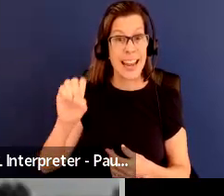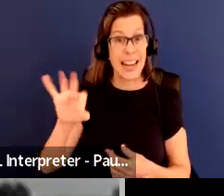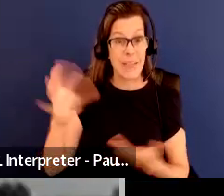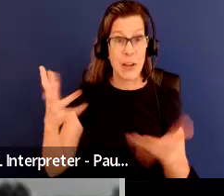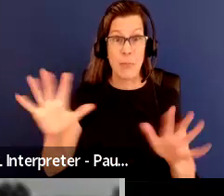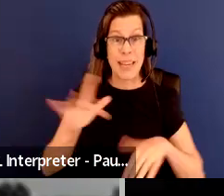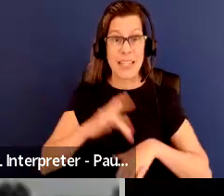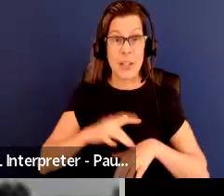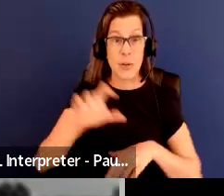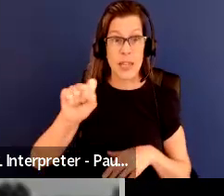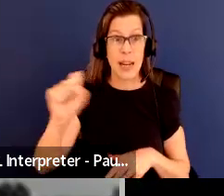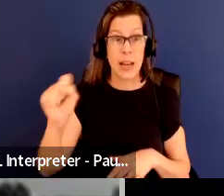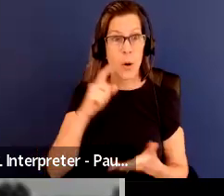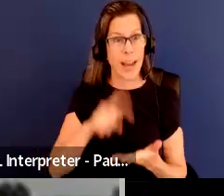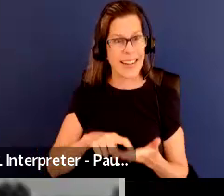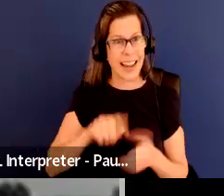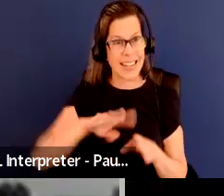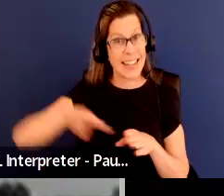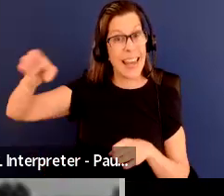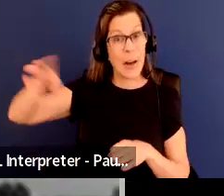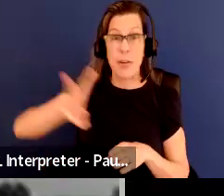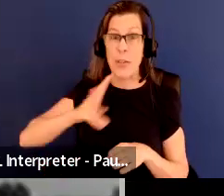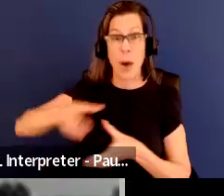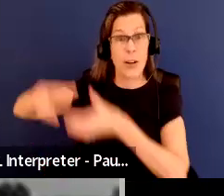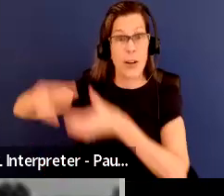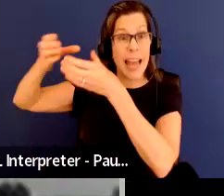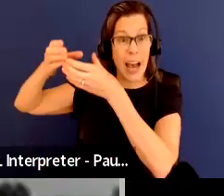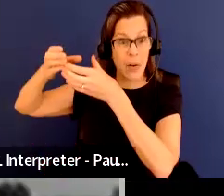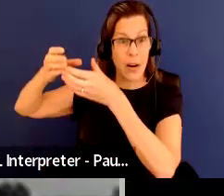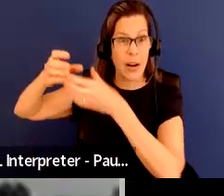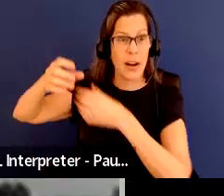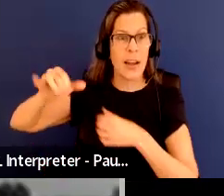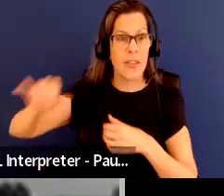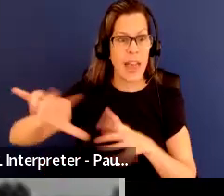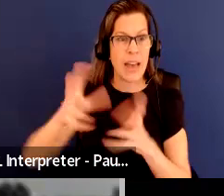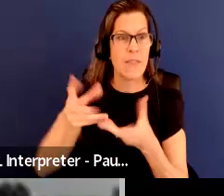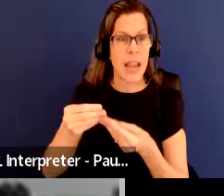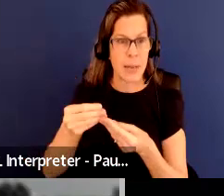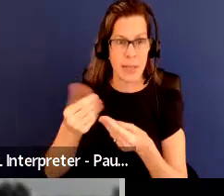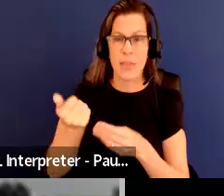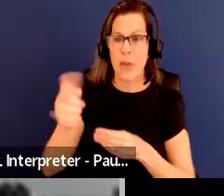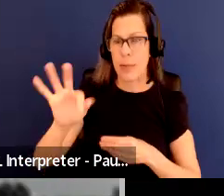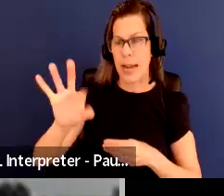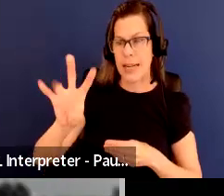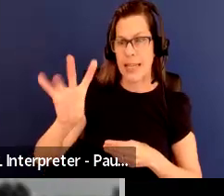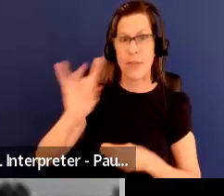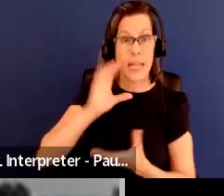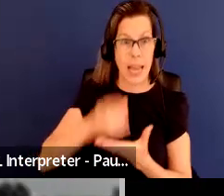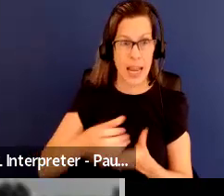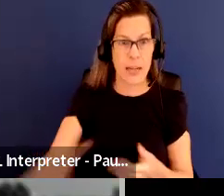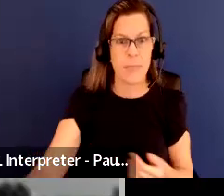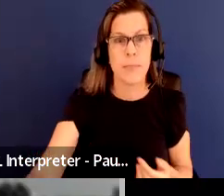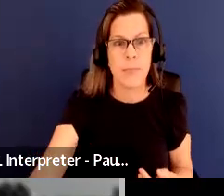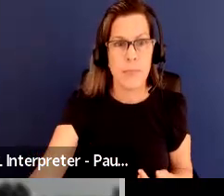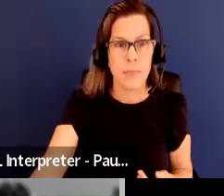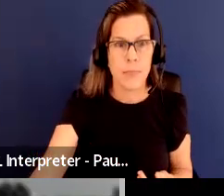can recognize this hill with the water tower. This is the Garcia family in 1978. And another thing that Nash said was,